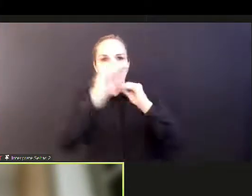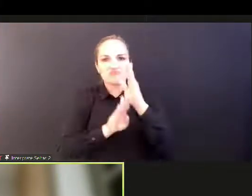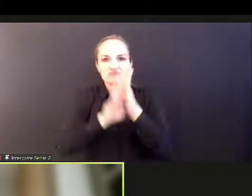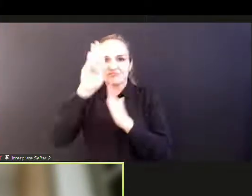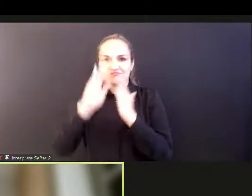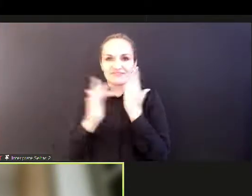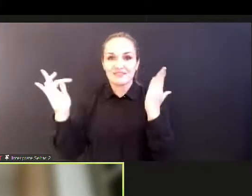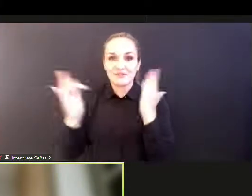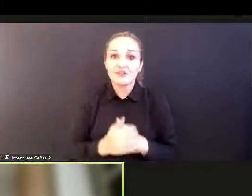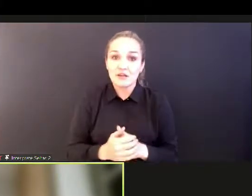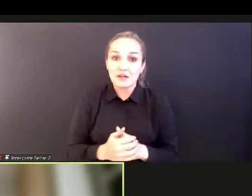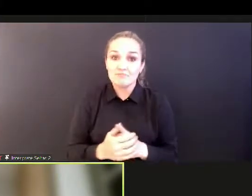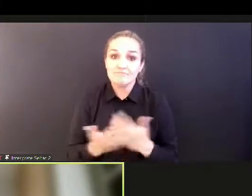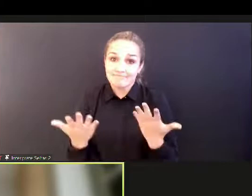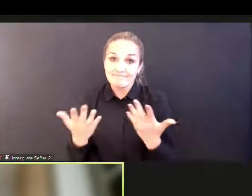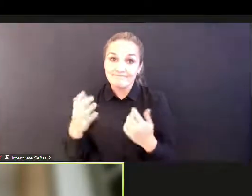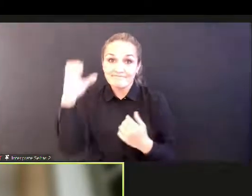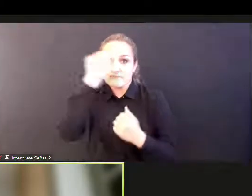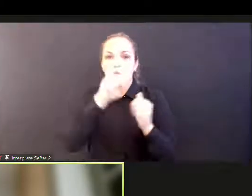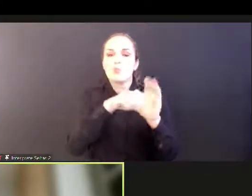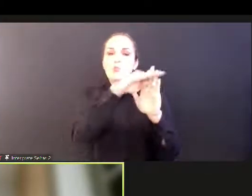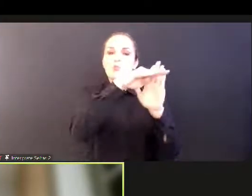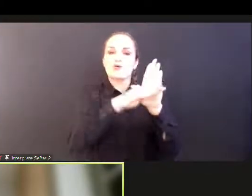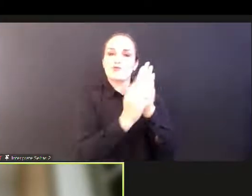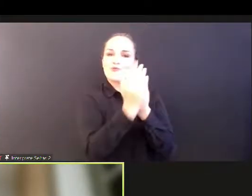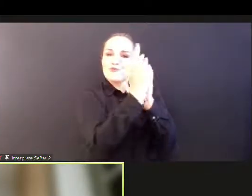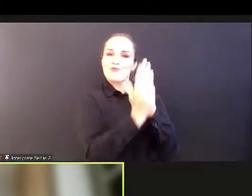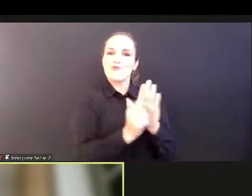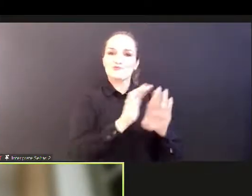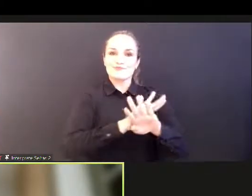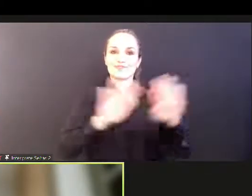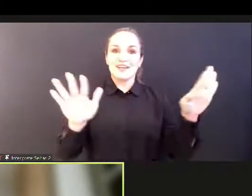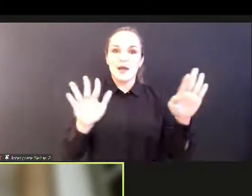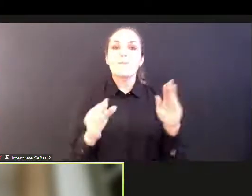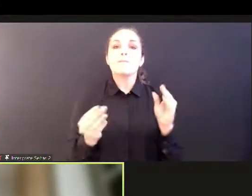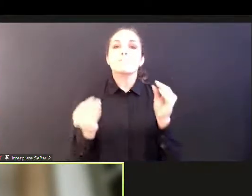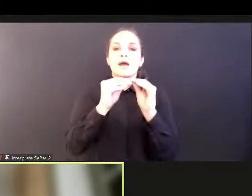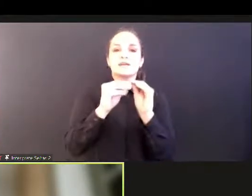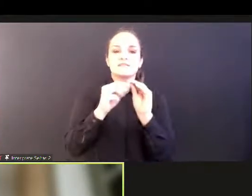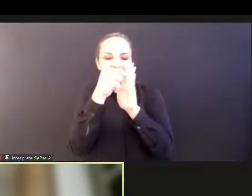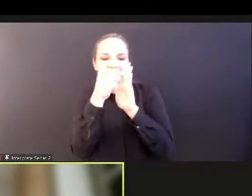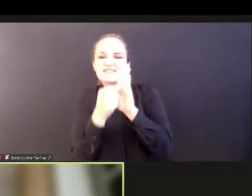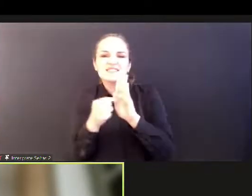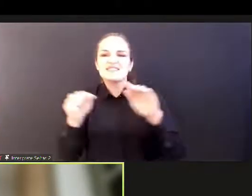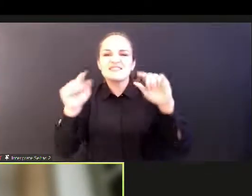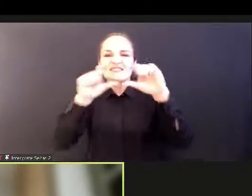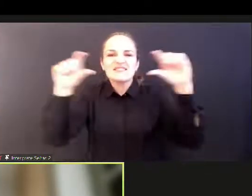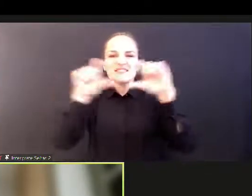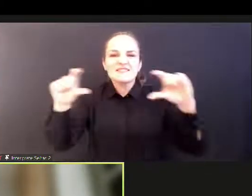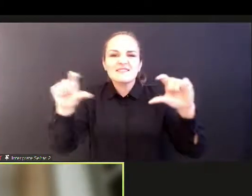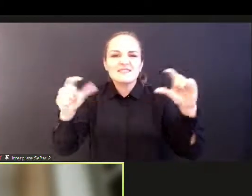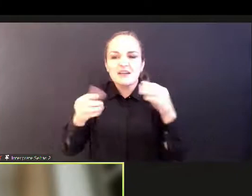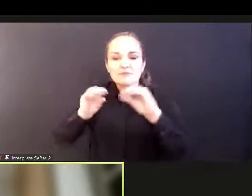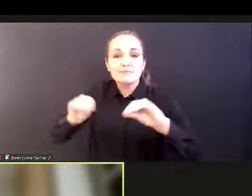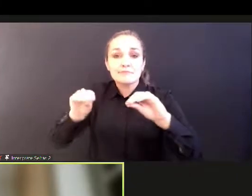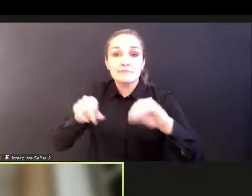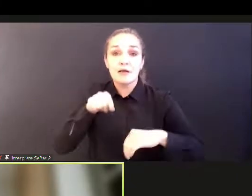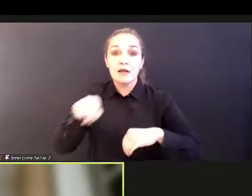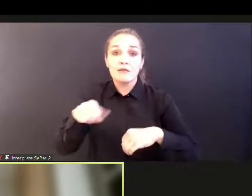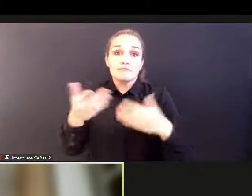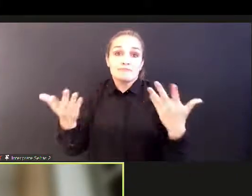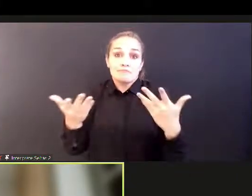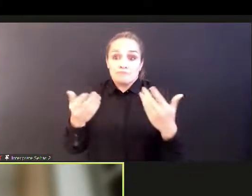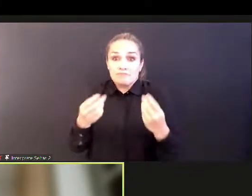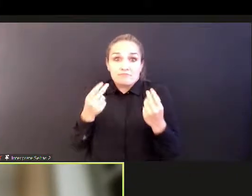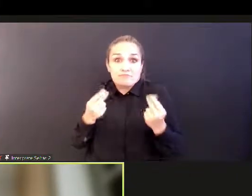more the way governments seem to be approaching it. And I don't think that would work given the fast pace at which technology is changing and the